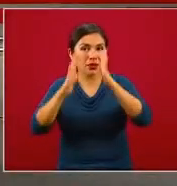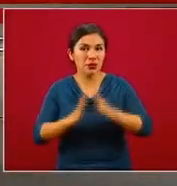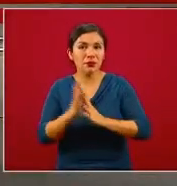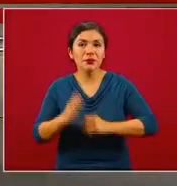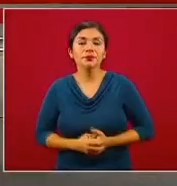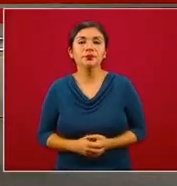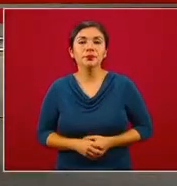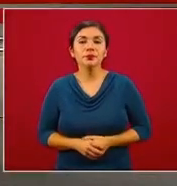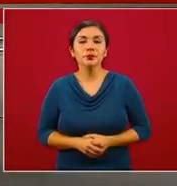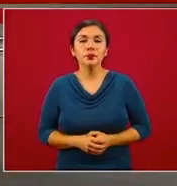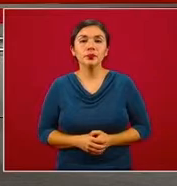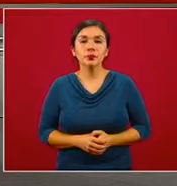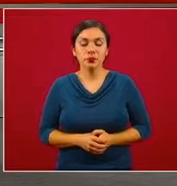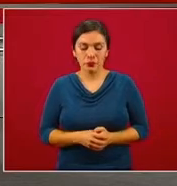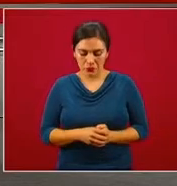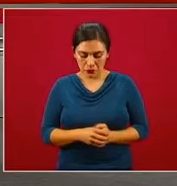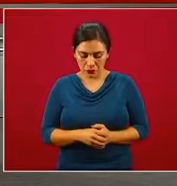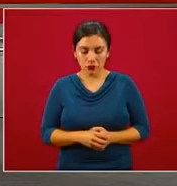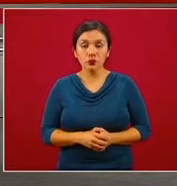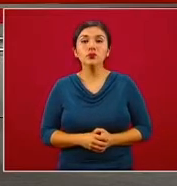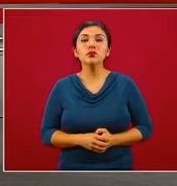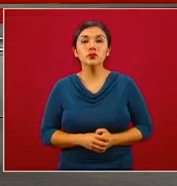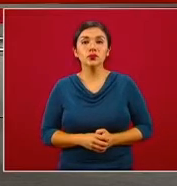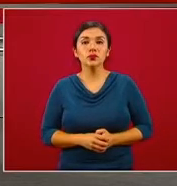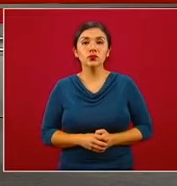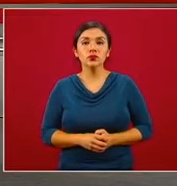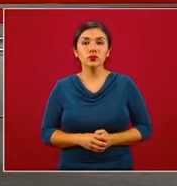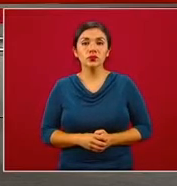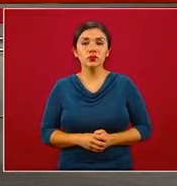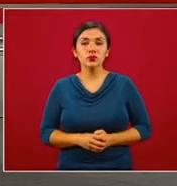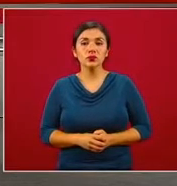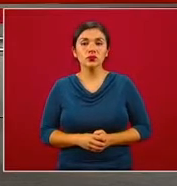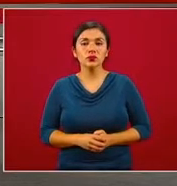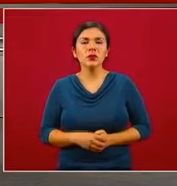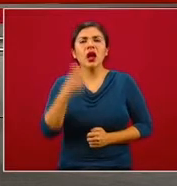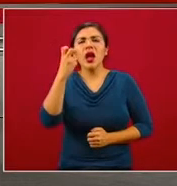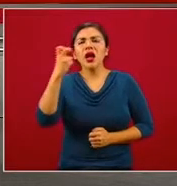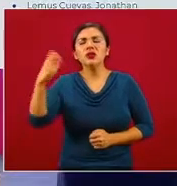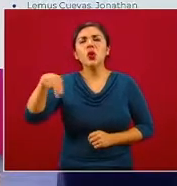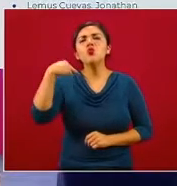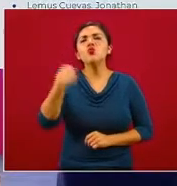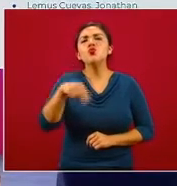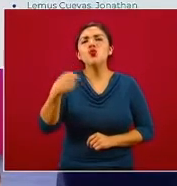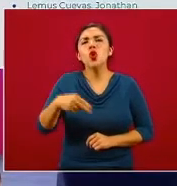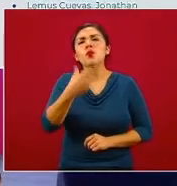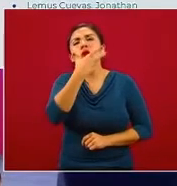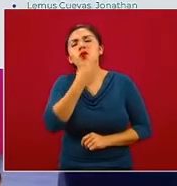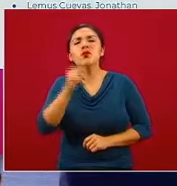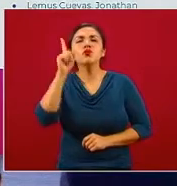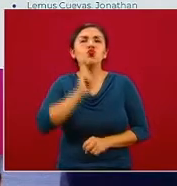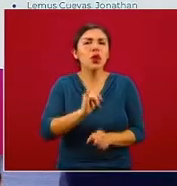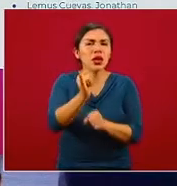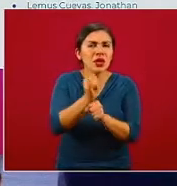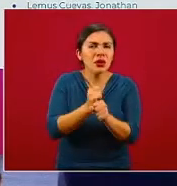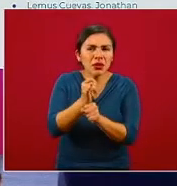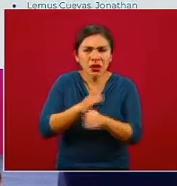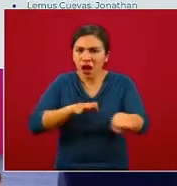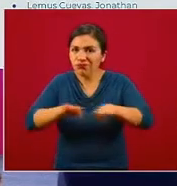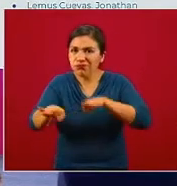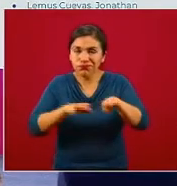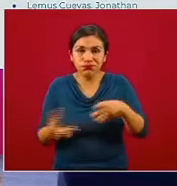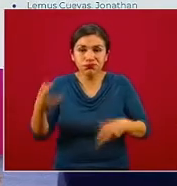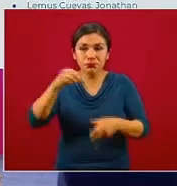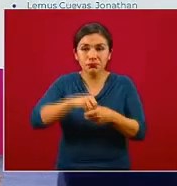Institute of UNAM, are just a few of the institutions that have been participating most actively in this project.